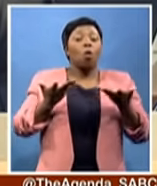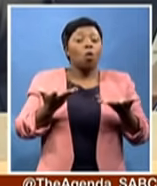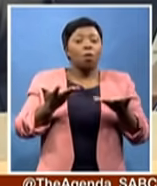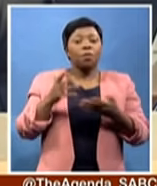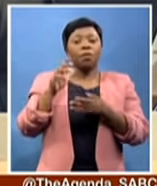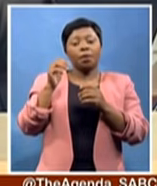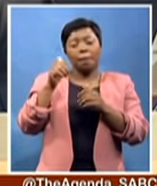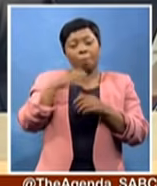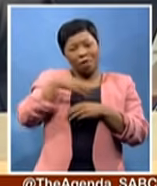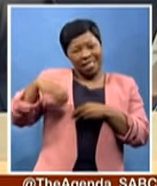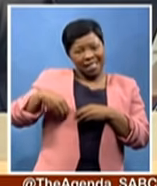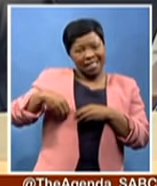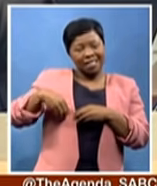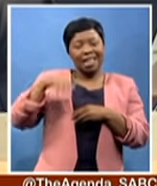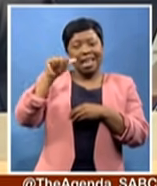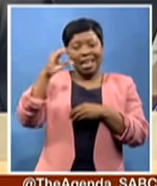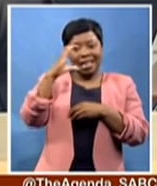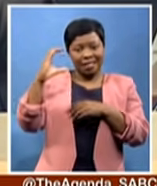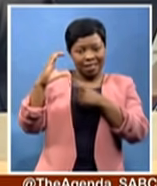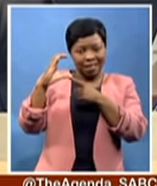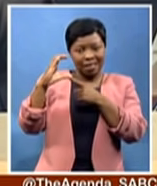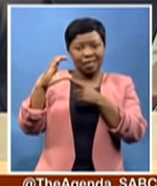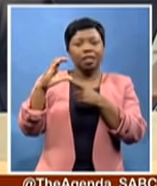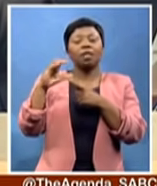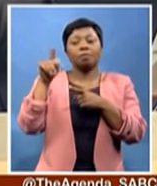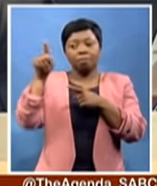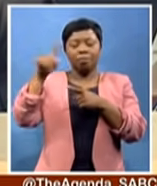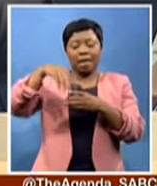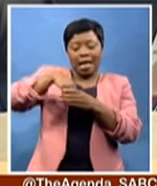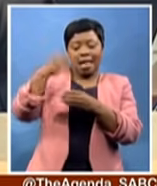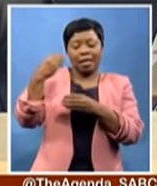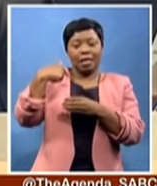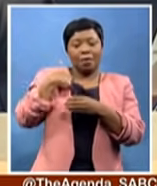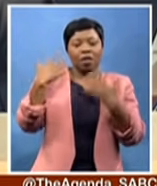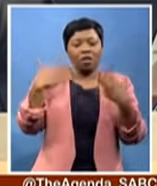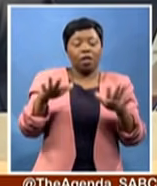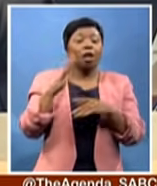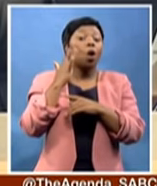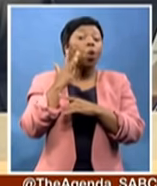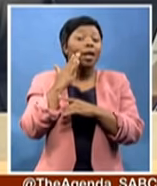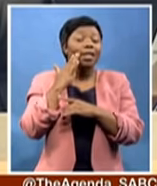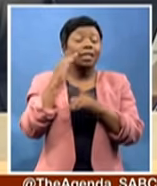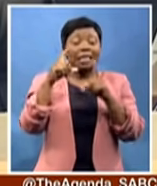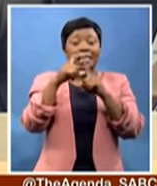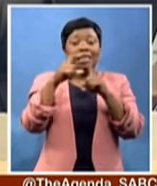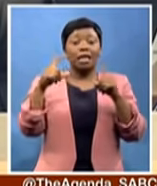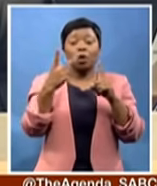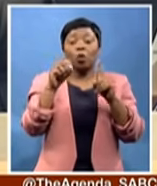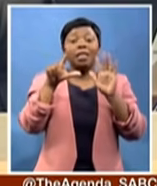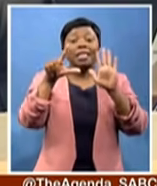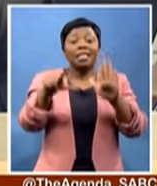this position in December of 2017 at the ANC's 54th